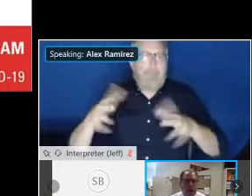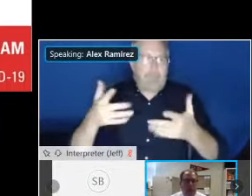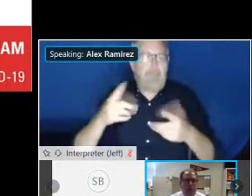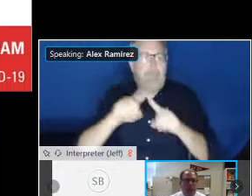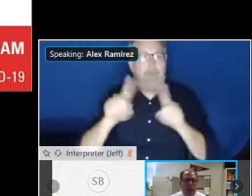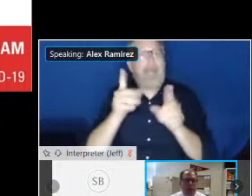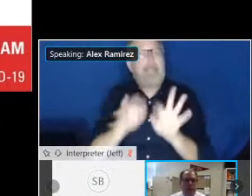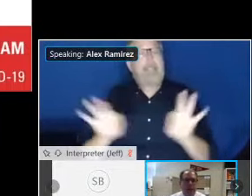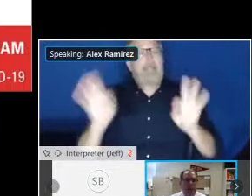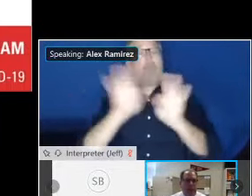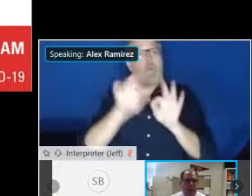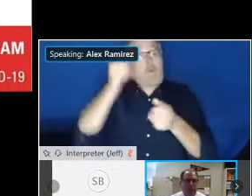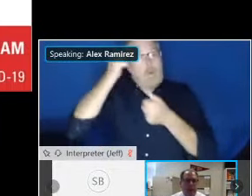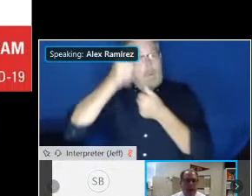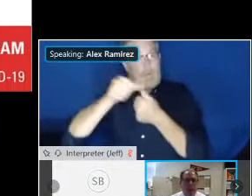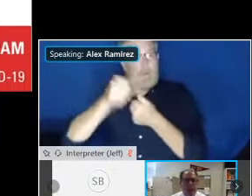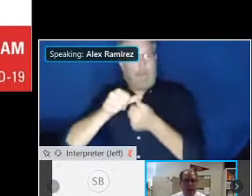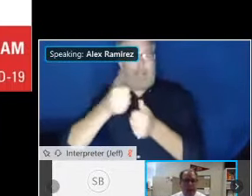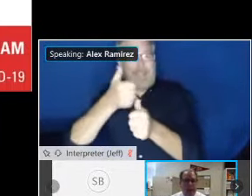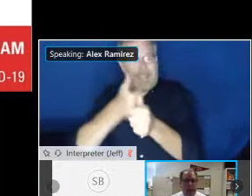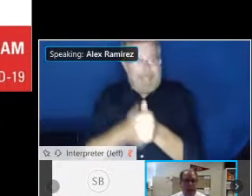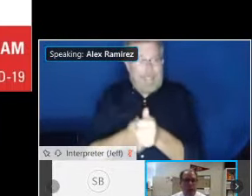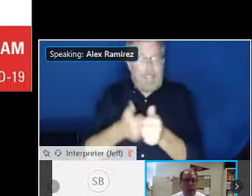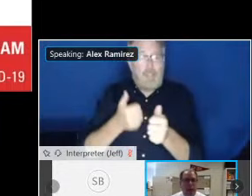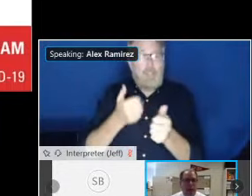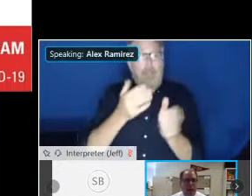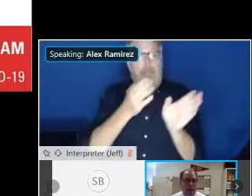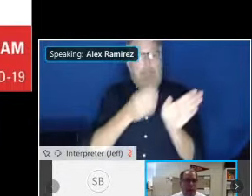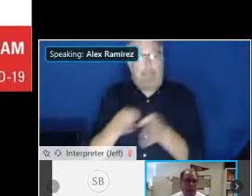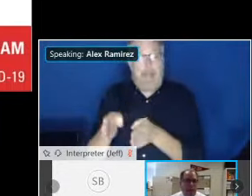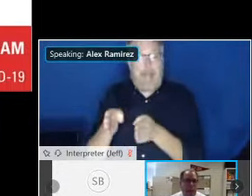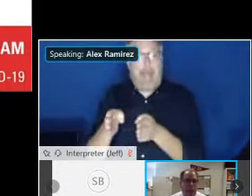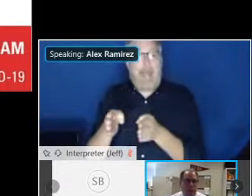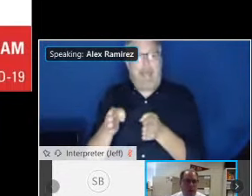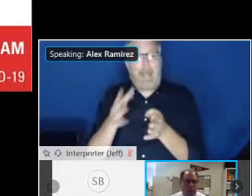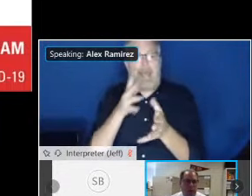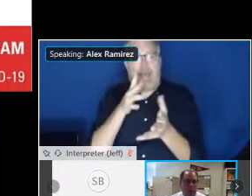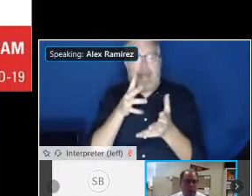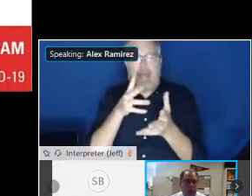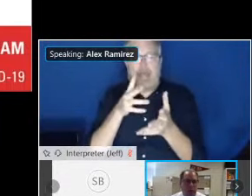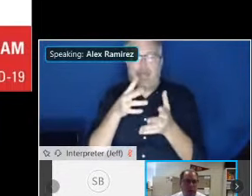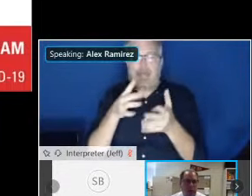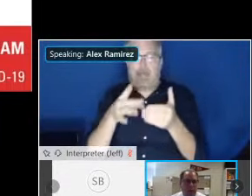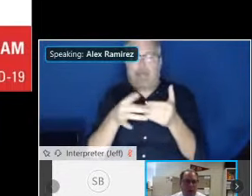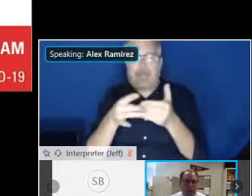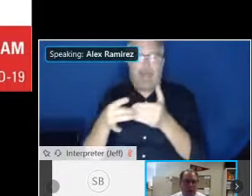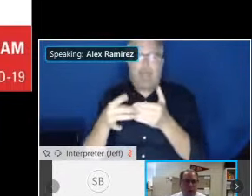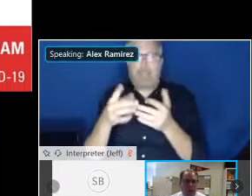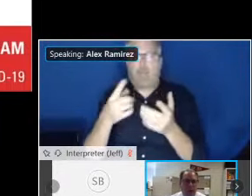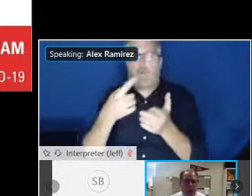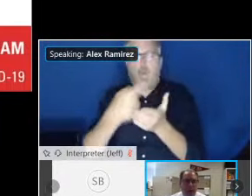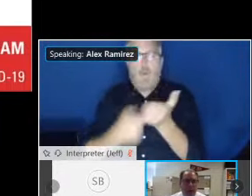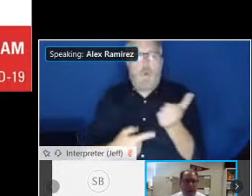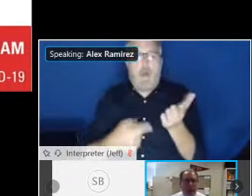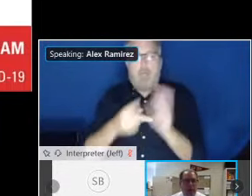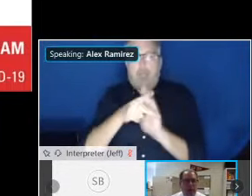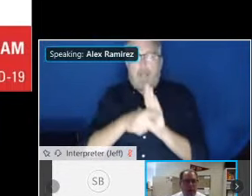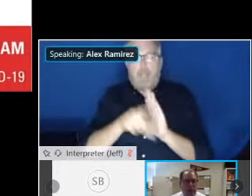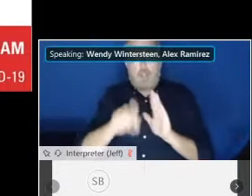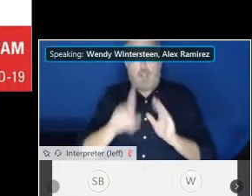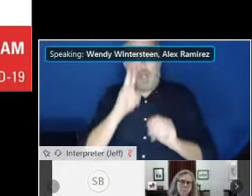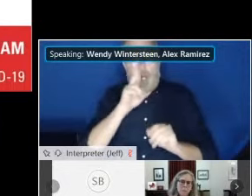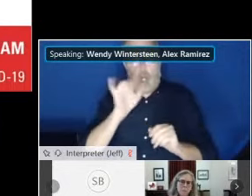remember that the objectives of each plan dictate what that testing protocol should be. The CDC does